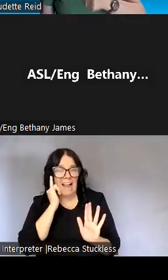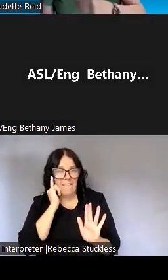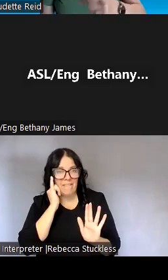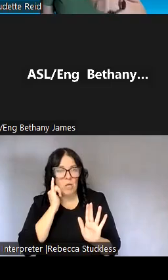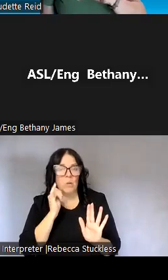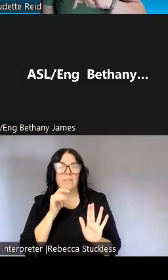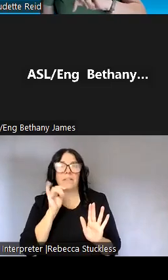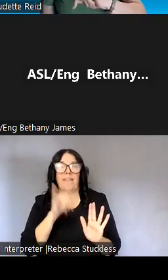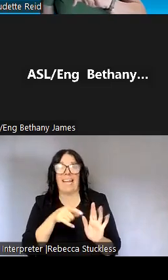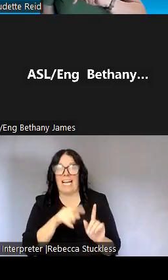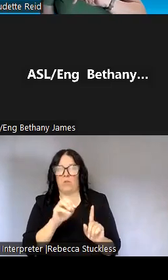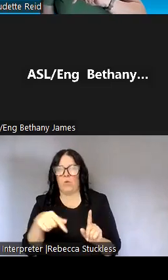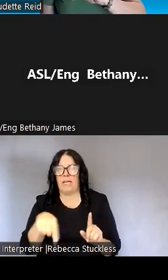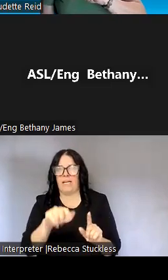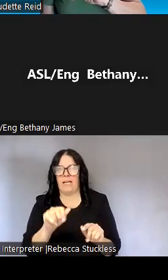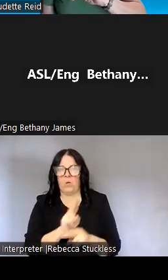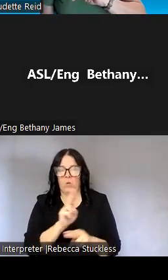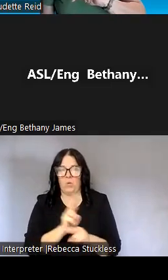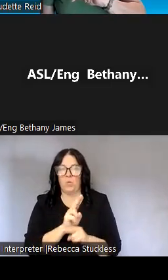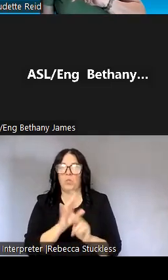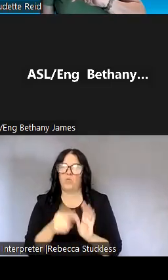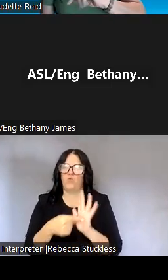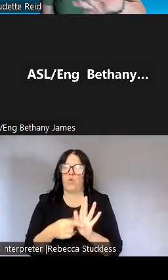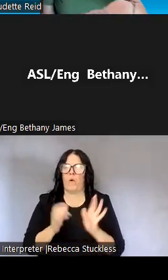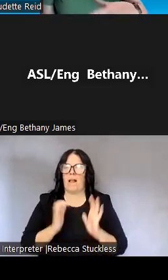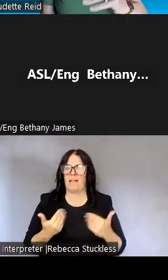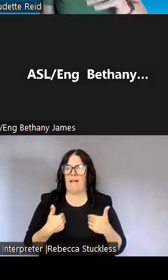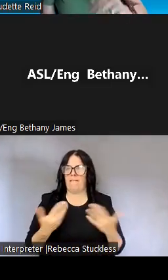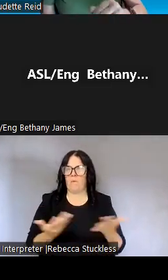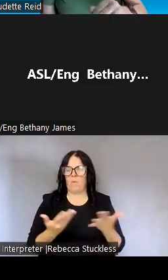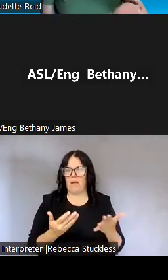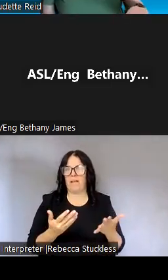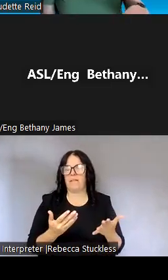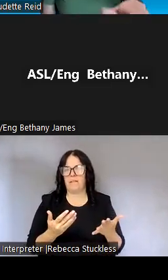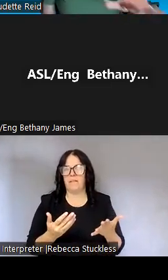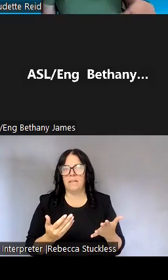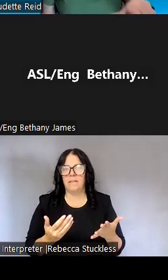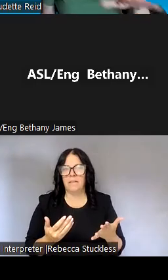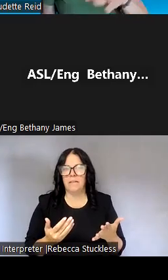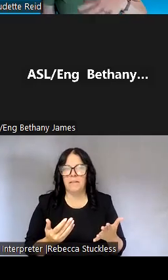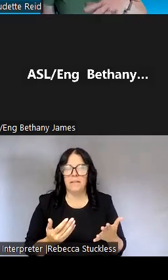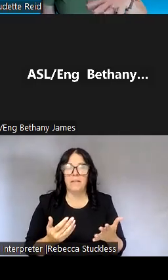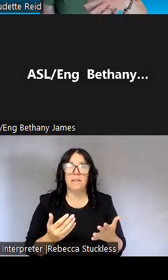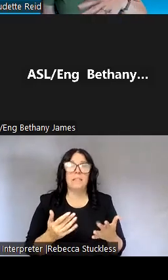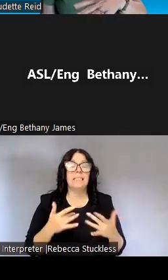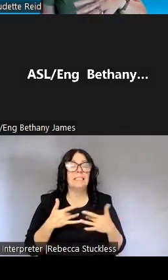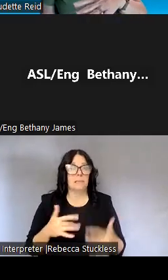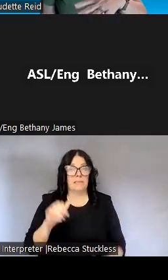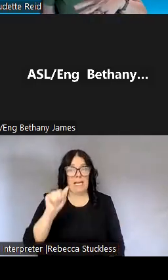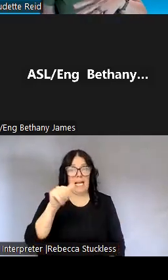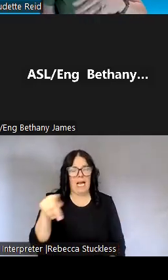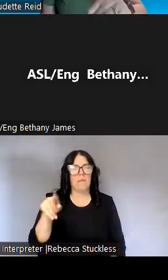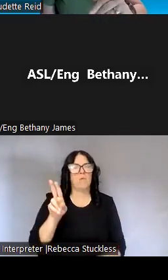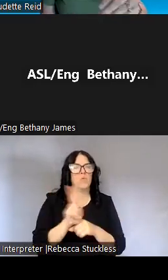what is available to your clients as well. So typically, apps are downloaded from the